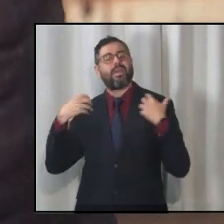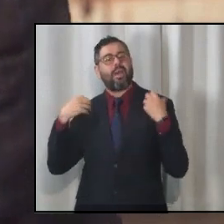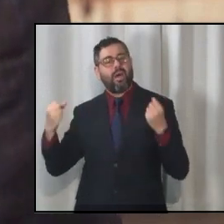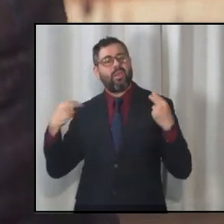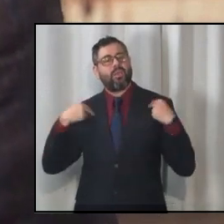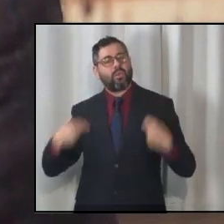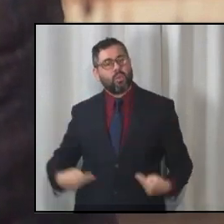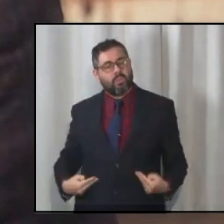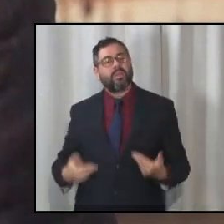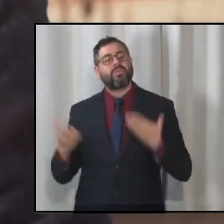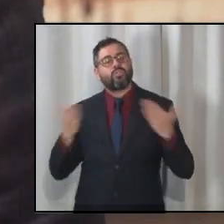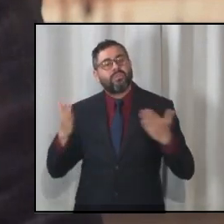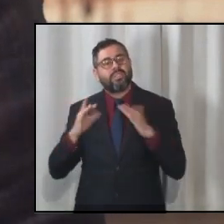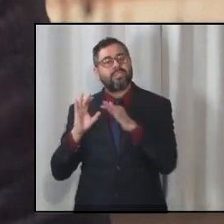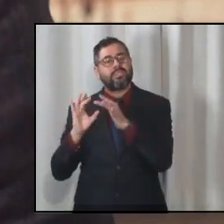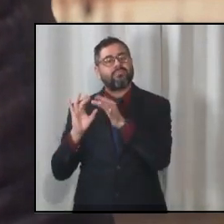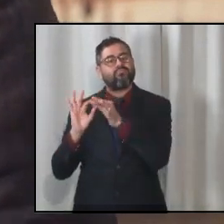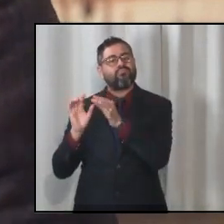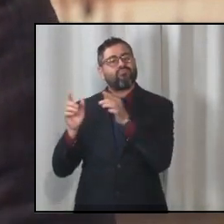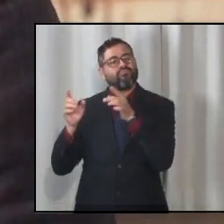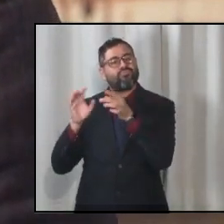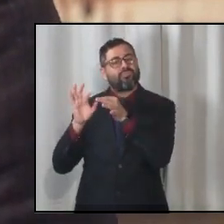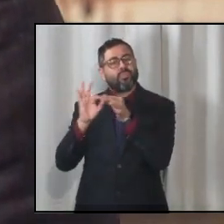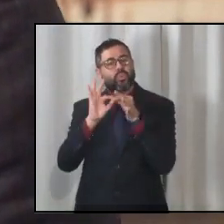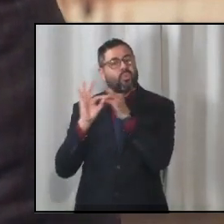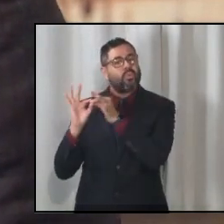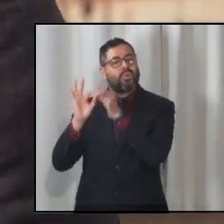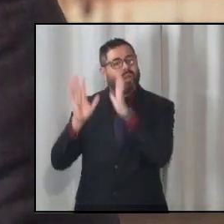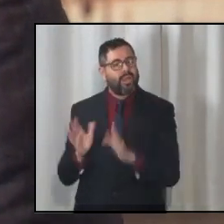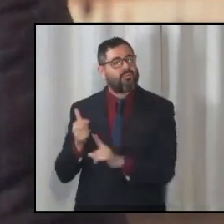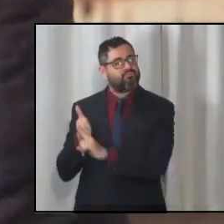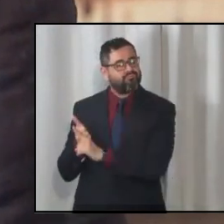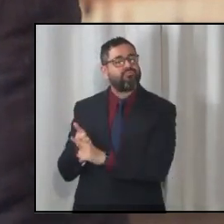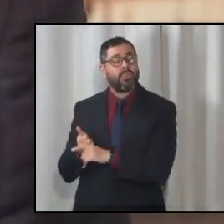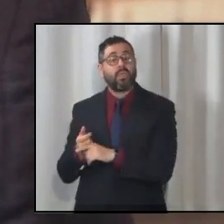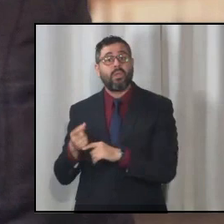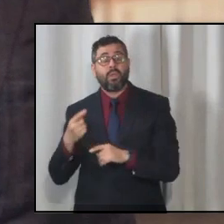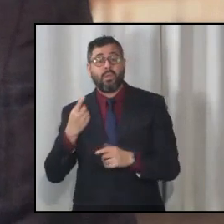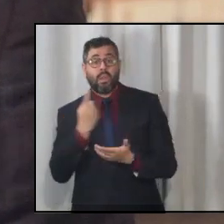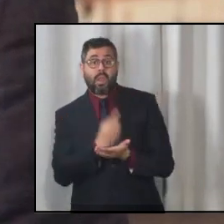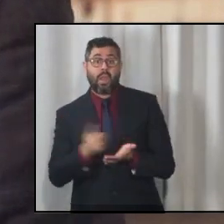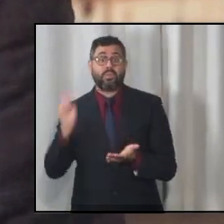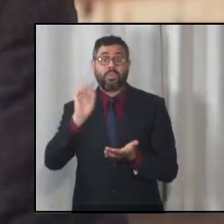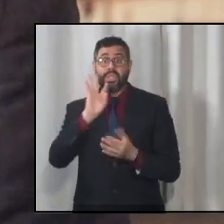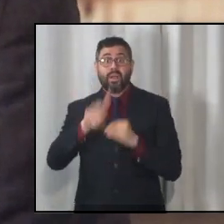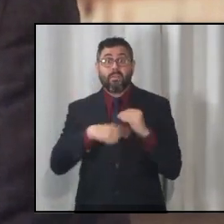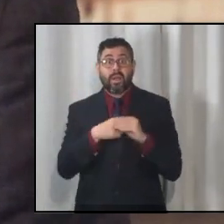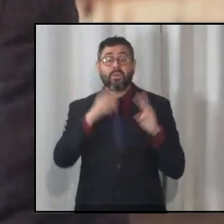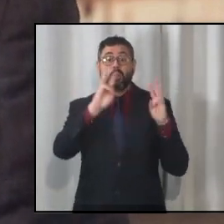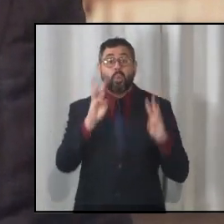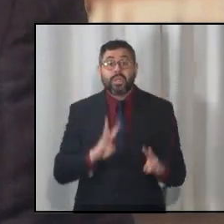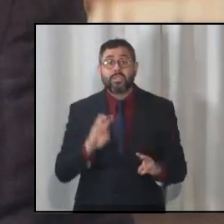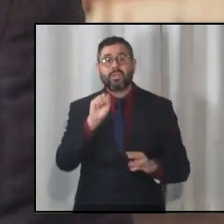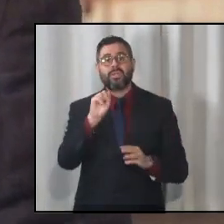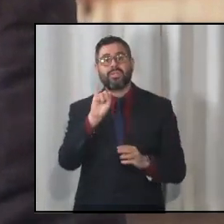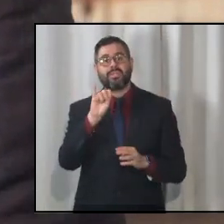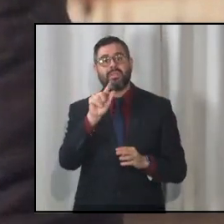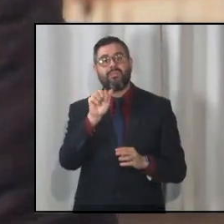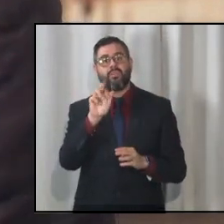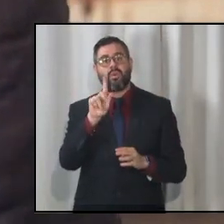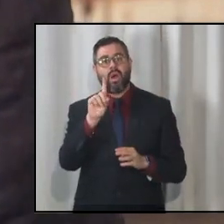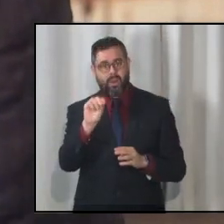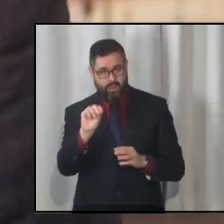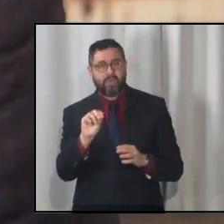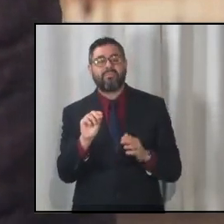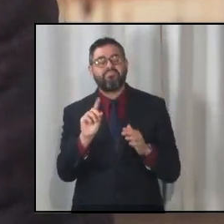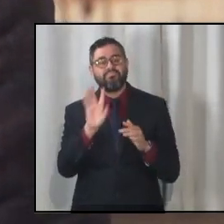Services Department. Last week, we gave an update on a planned temporary winter shelter at Silverado Park, and later in the week, we met with